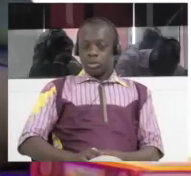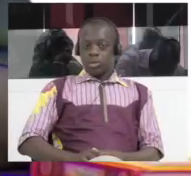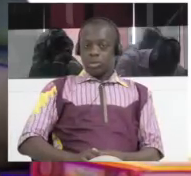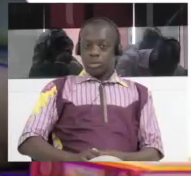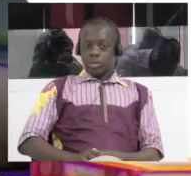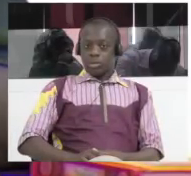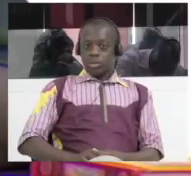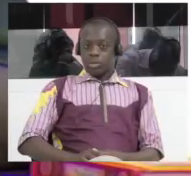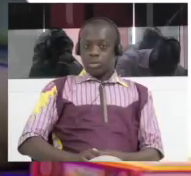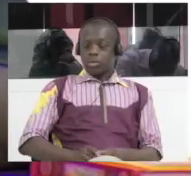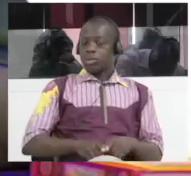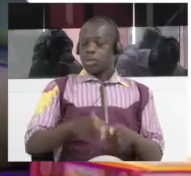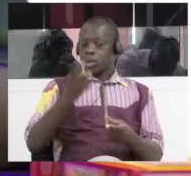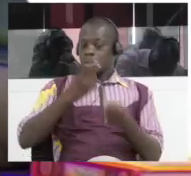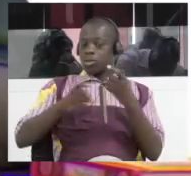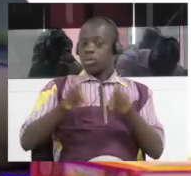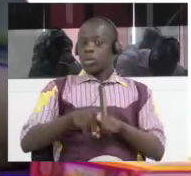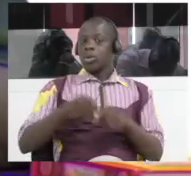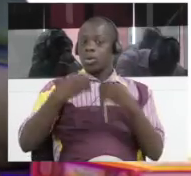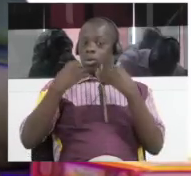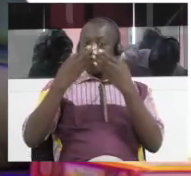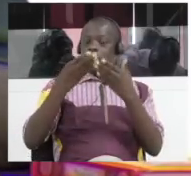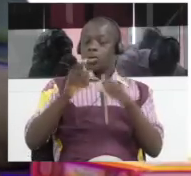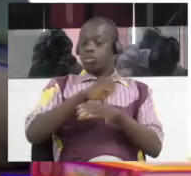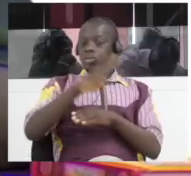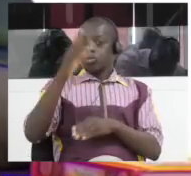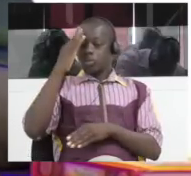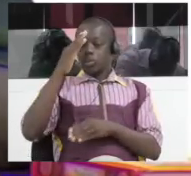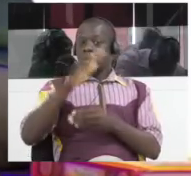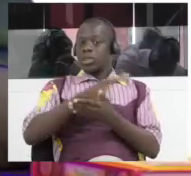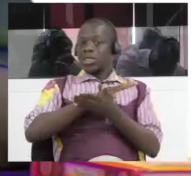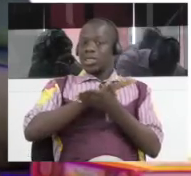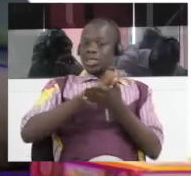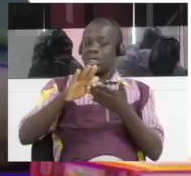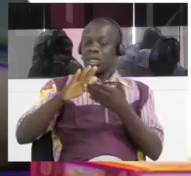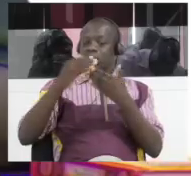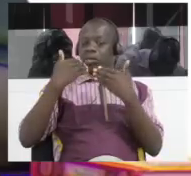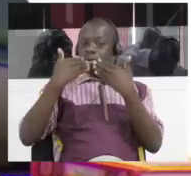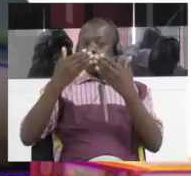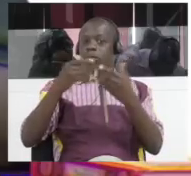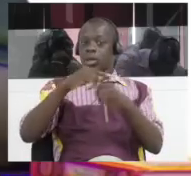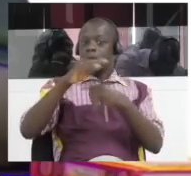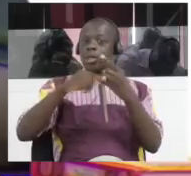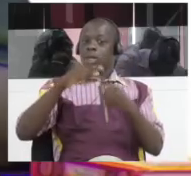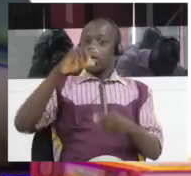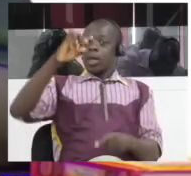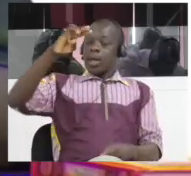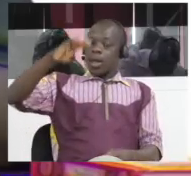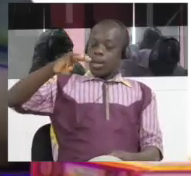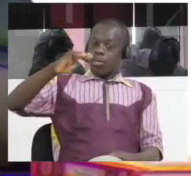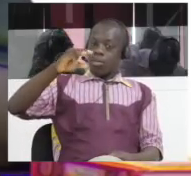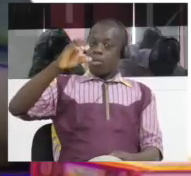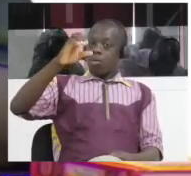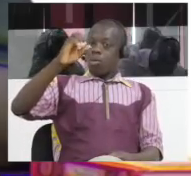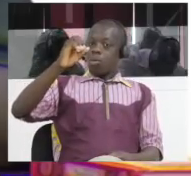Well, again, I will state here that I didn't know the specific details of